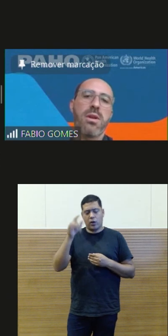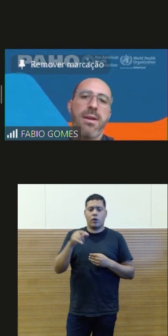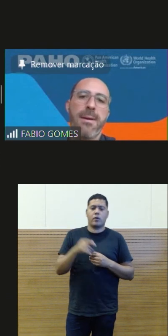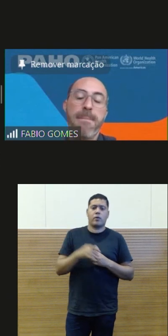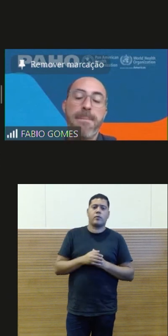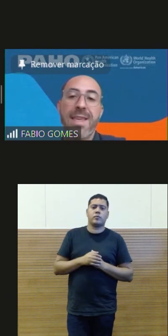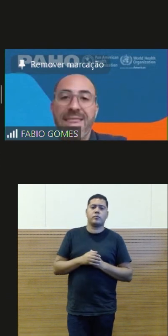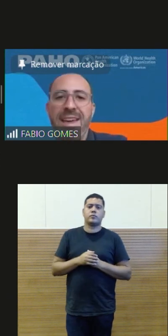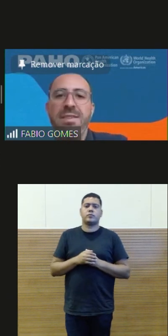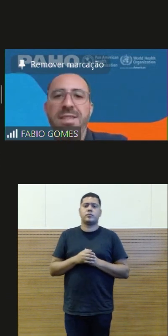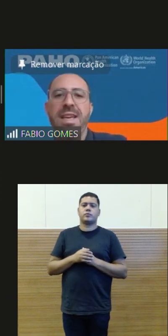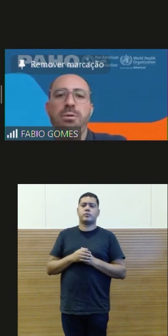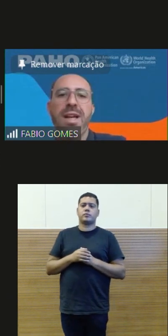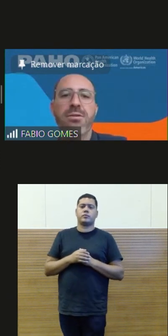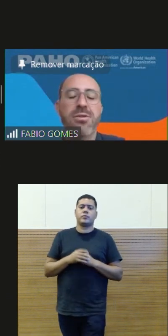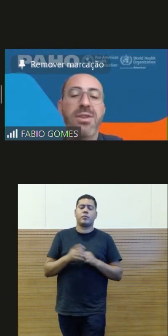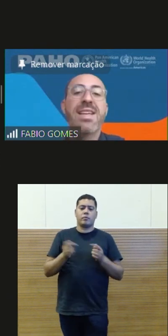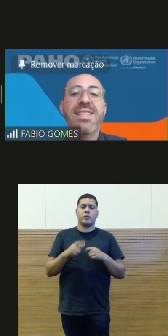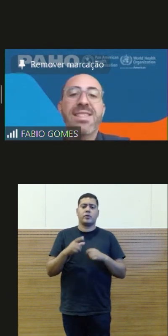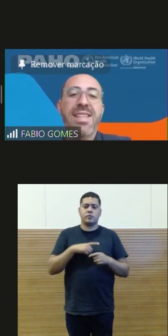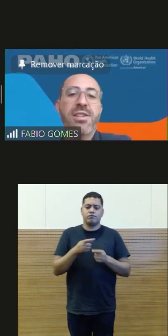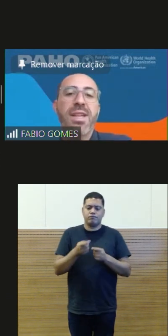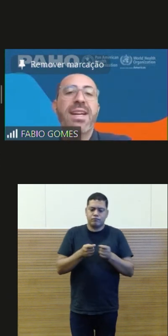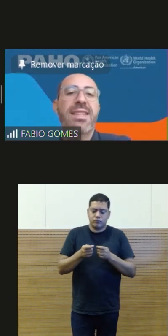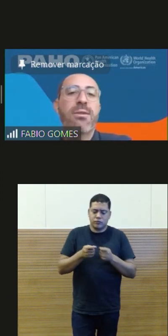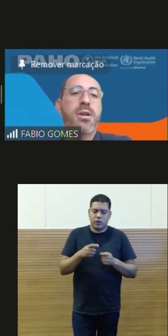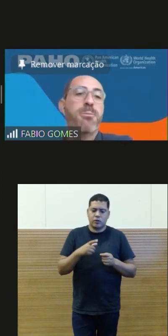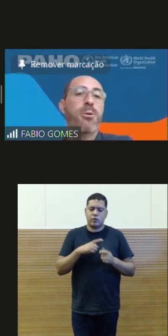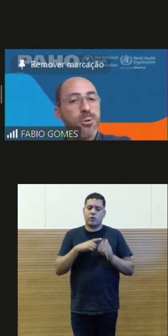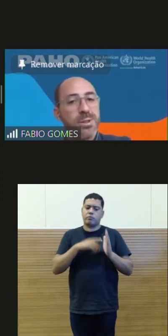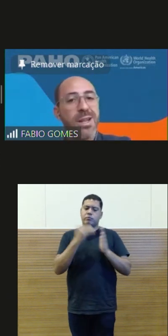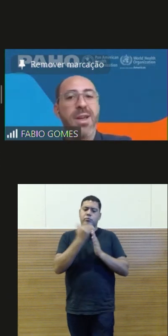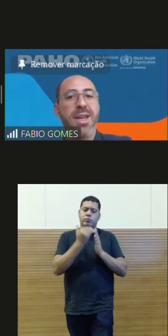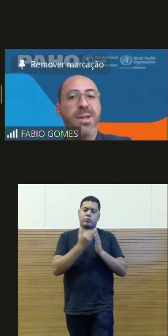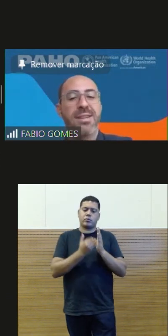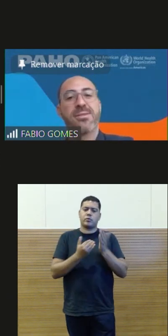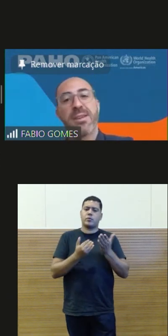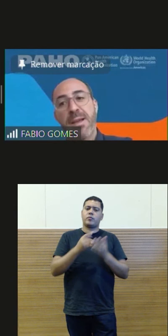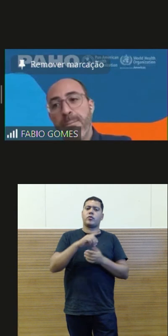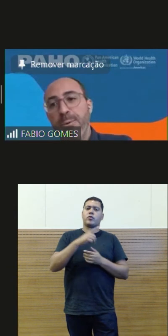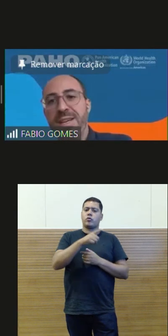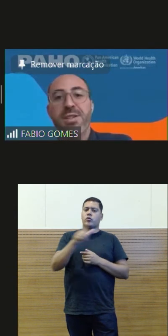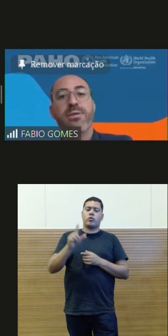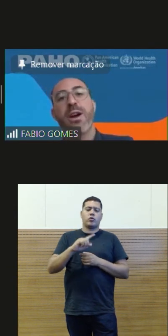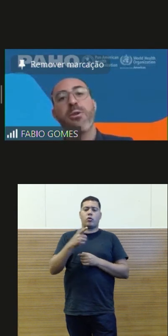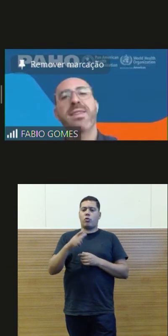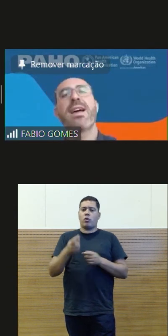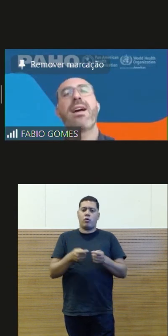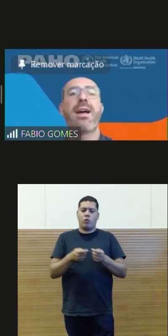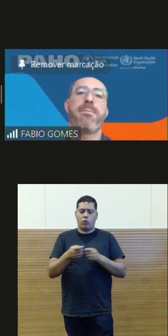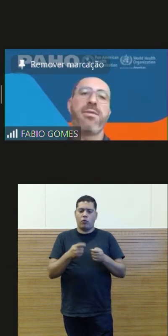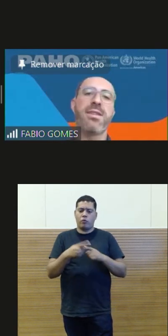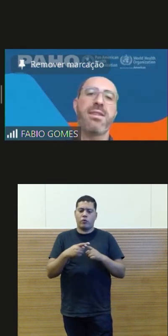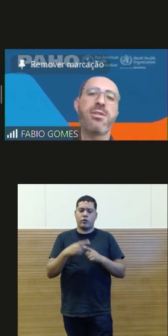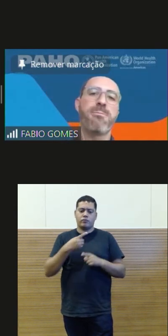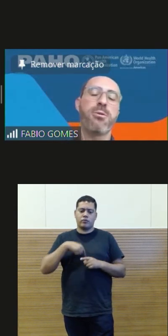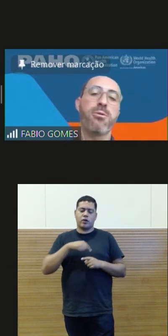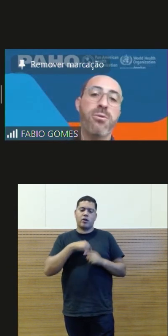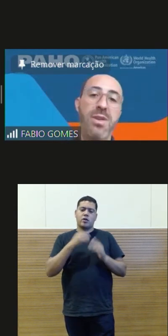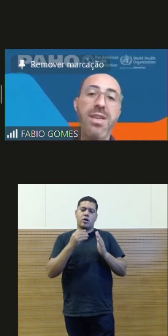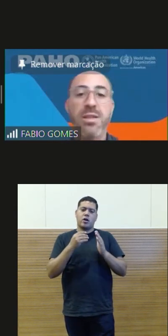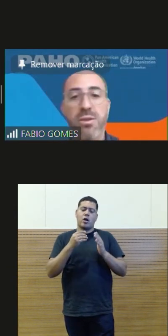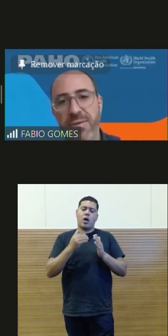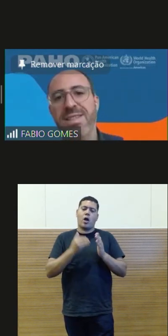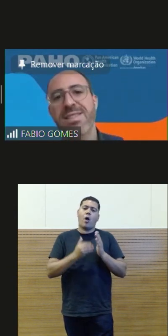those profiles set up by PAHO, in which products should be regulated and which one should be